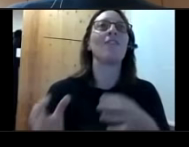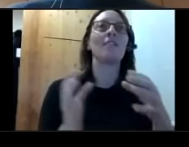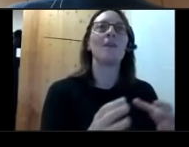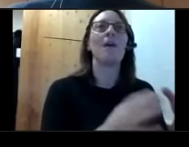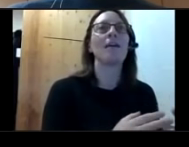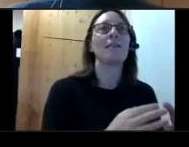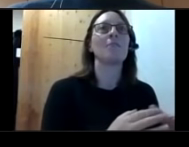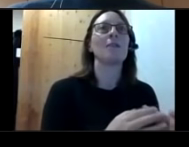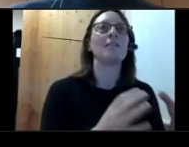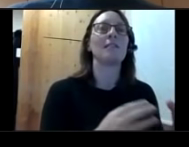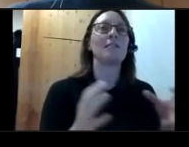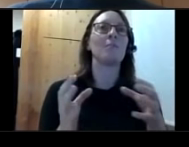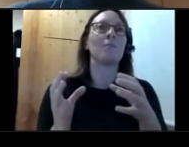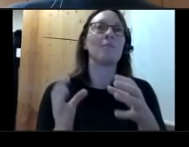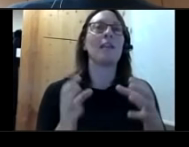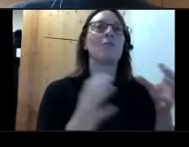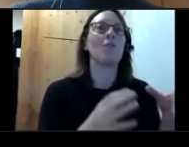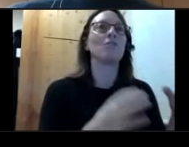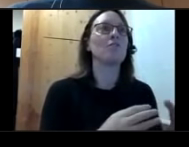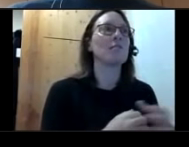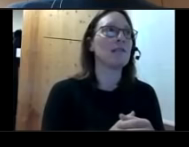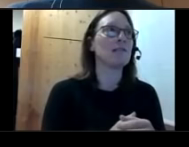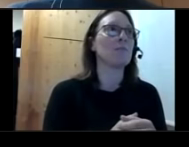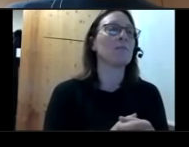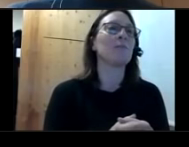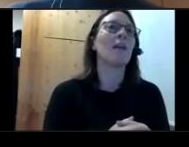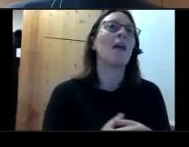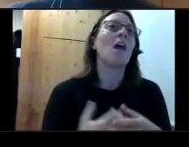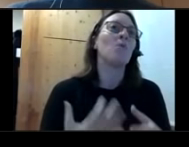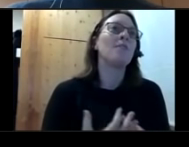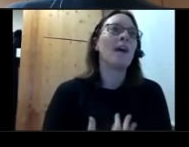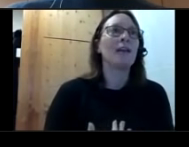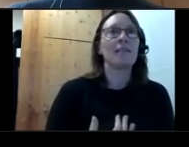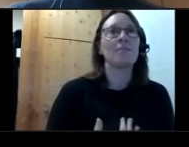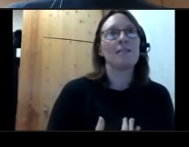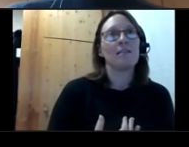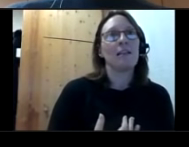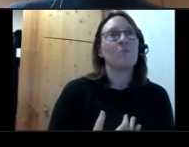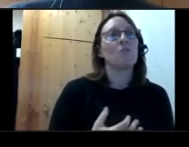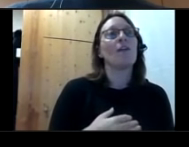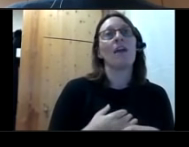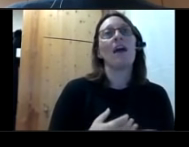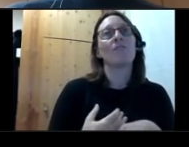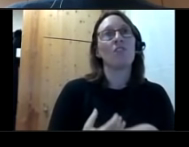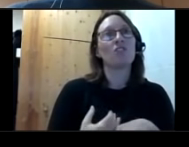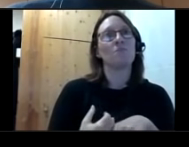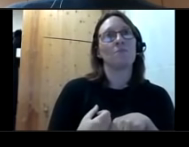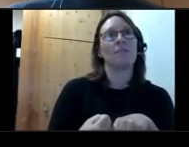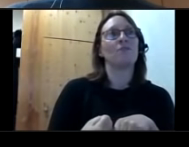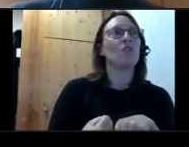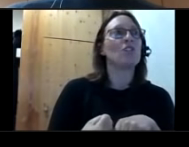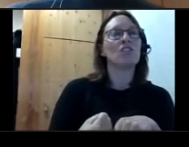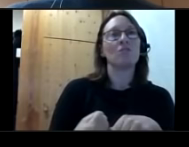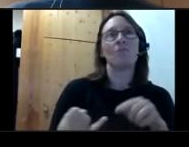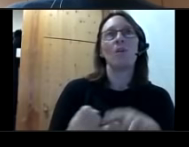consider having separate accessibility system statements on different systems. Within that accessibility statement, you have to have certain